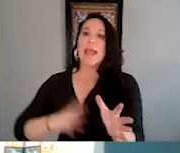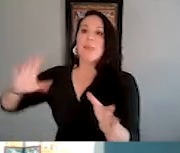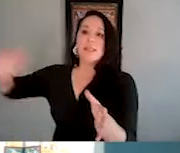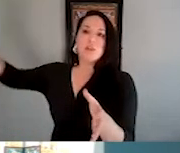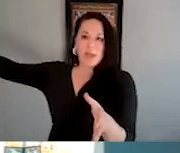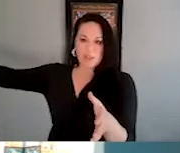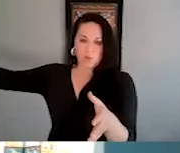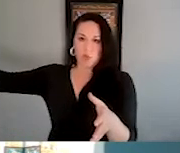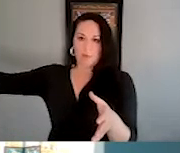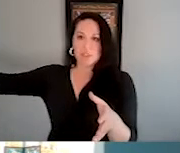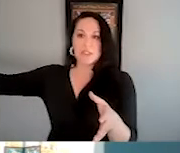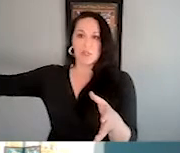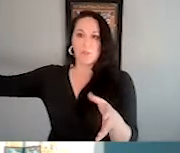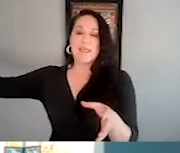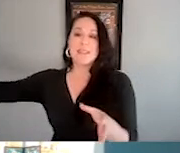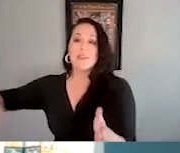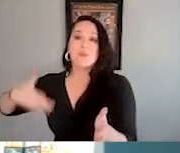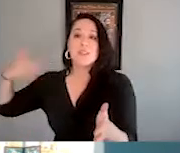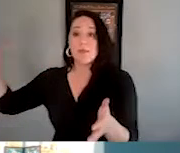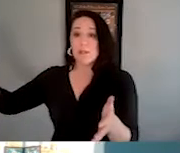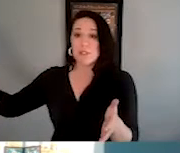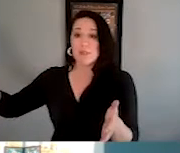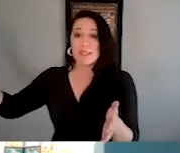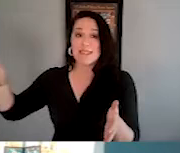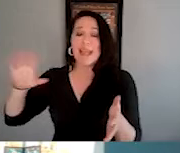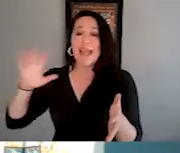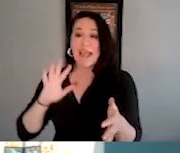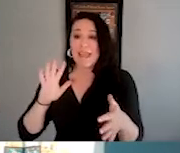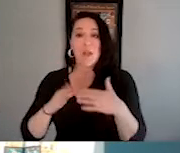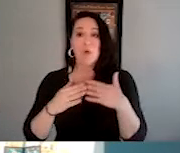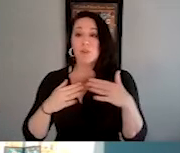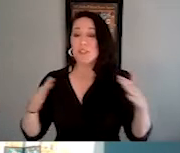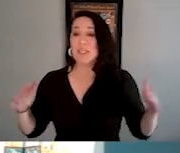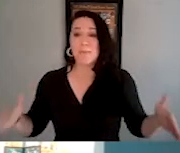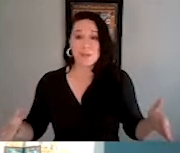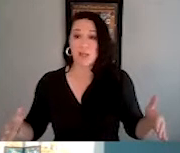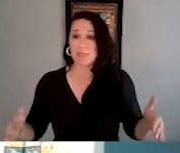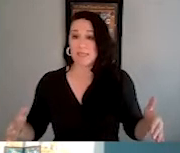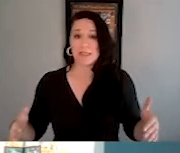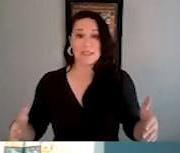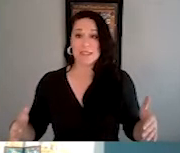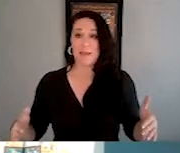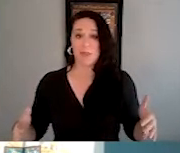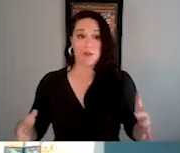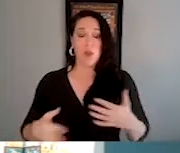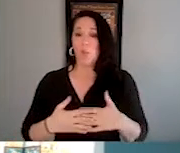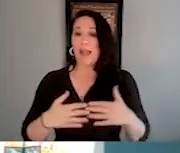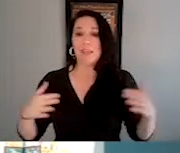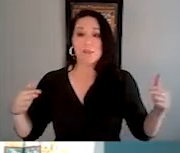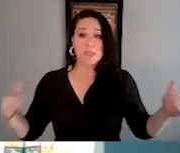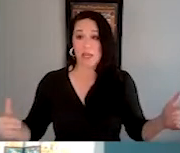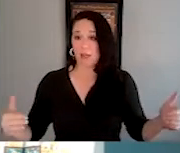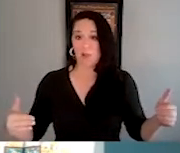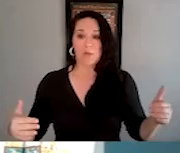this, it makes the rest of our work much easier. Because then the school system comes to you and says, hey, we're just seeing a major uptick in these things happening, or